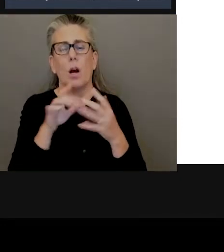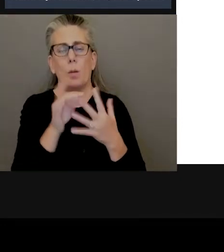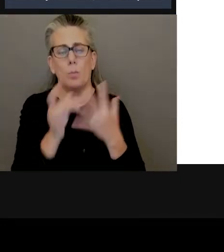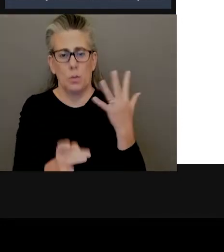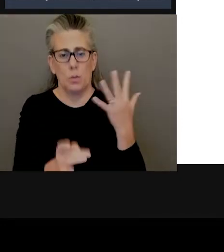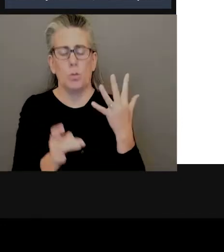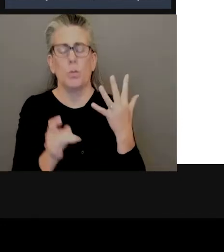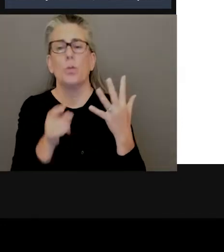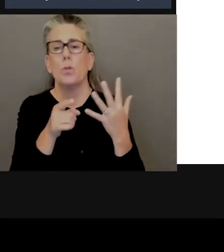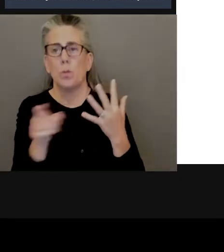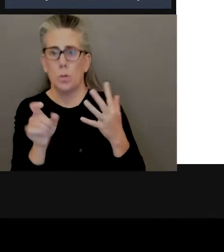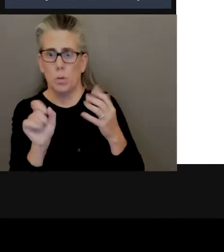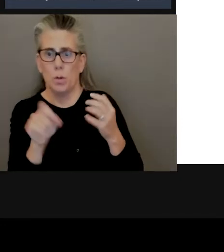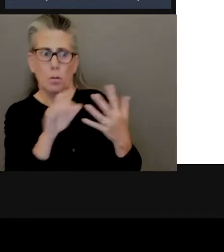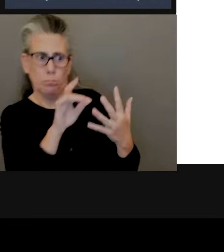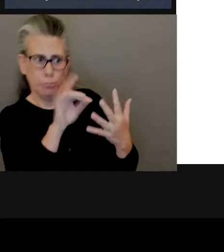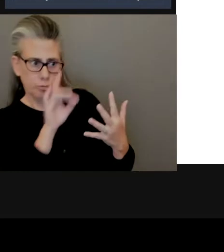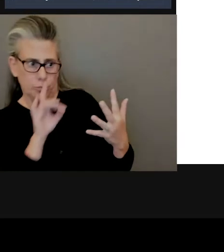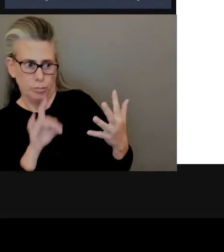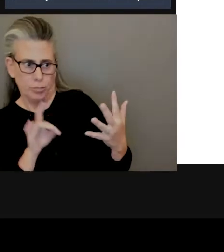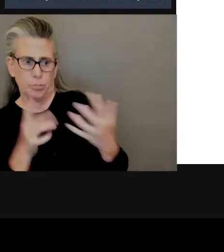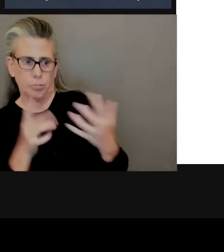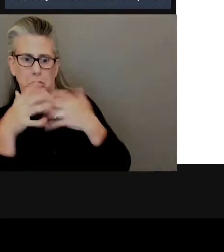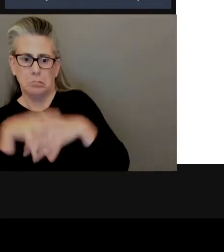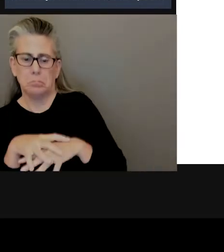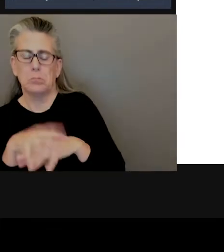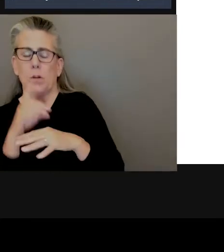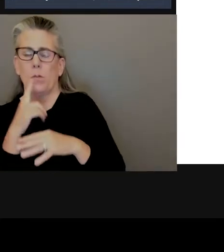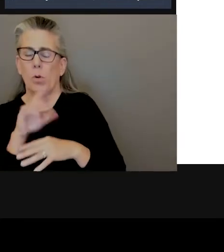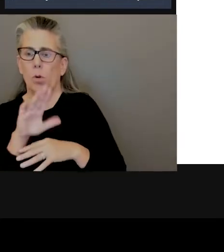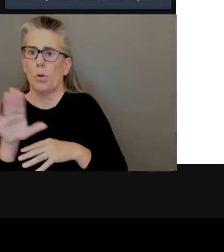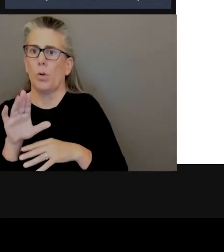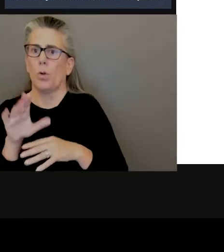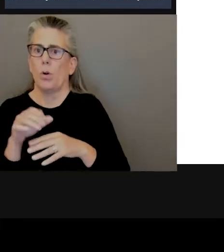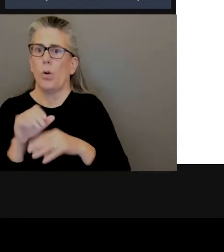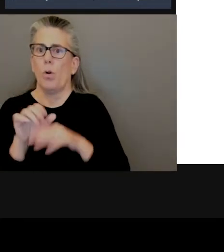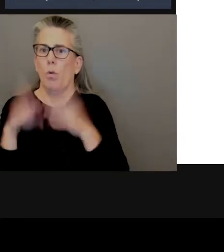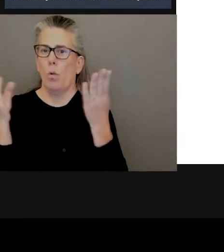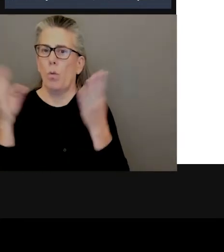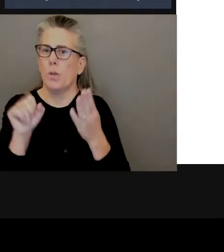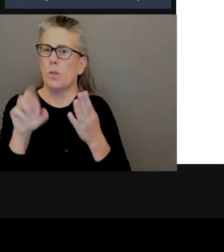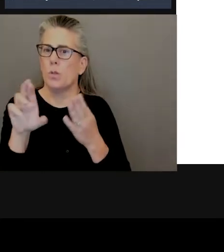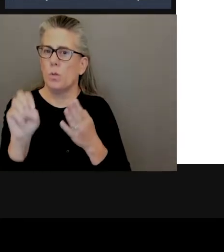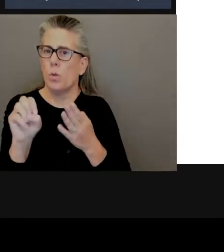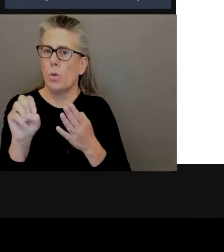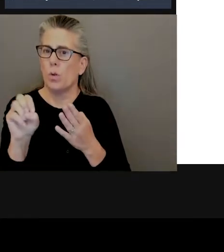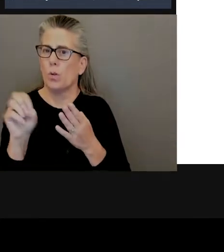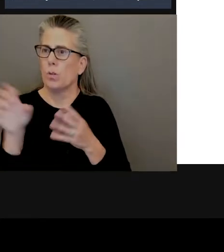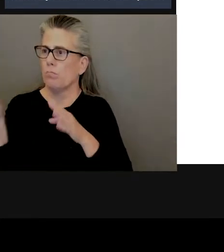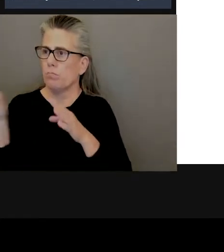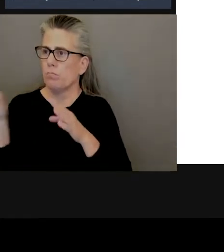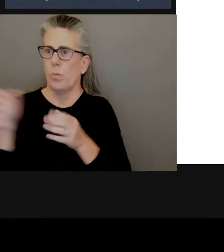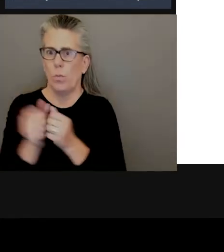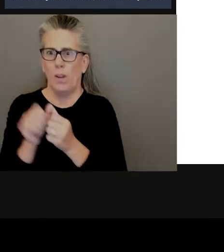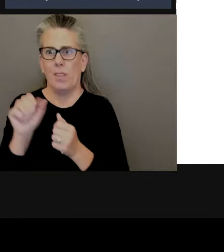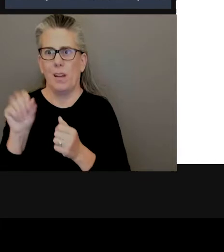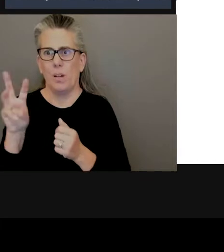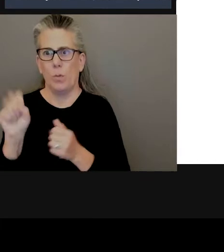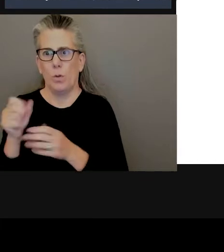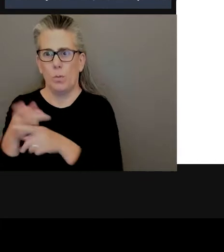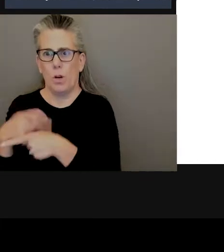the open source Kubeflow with innovations from AWS, basically getting the best of both the worlds.